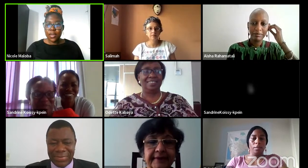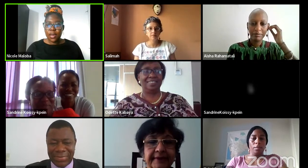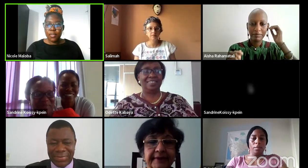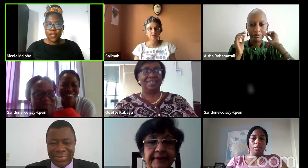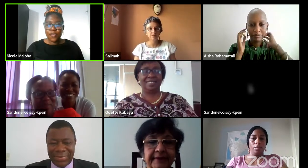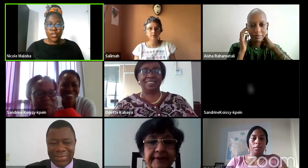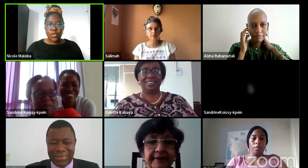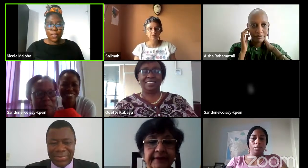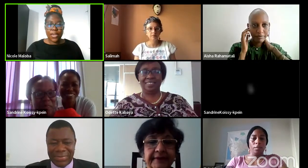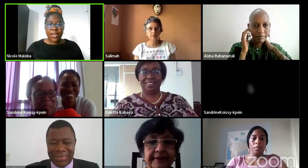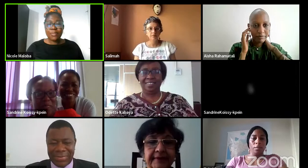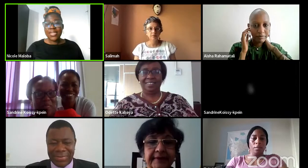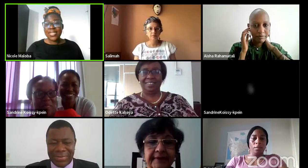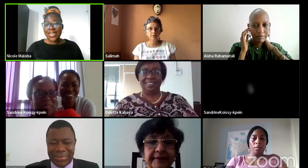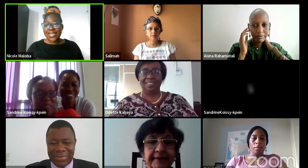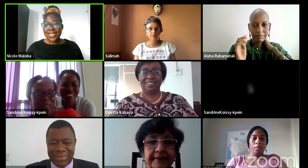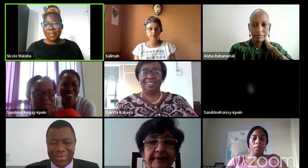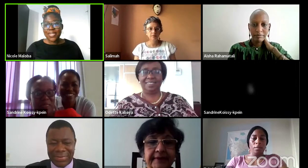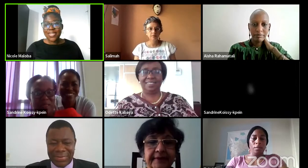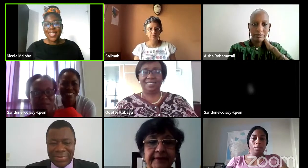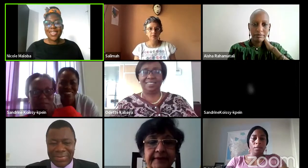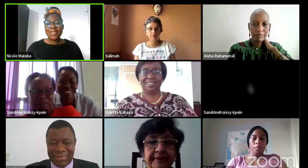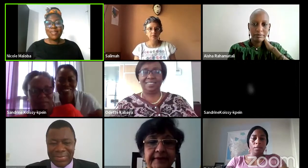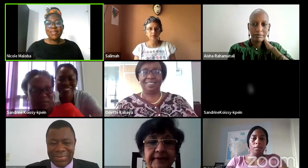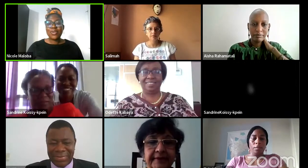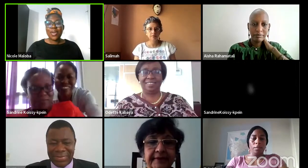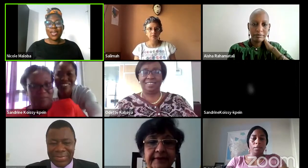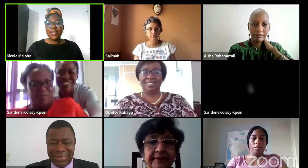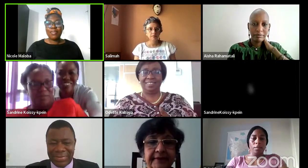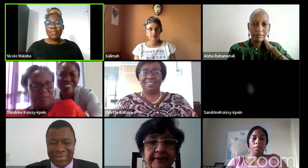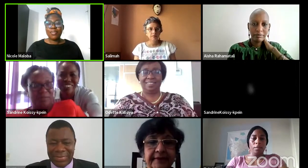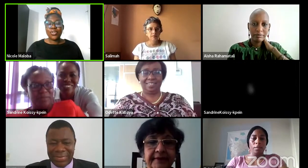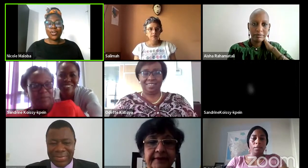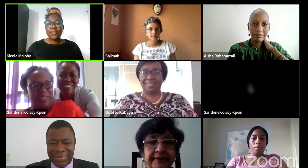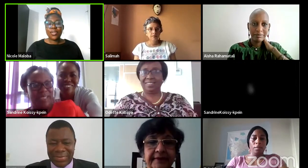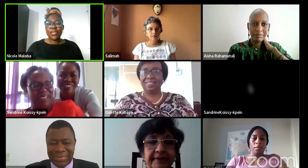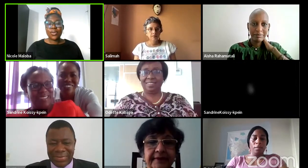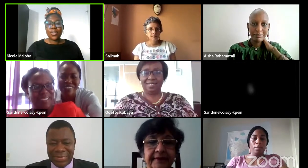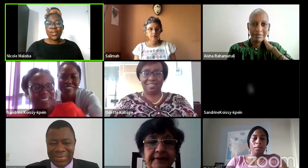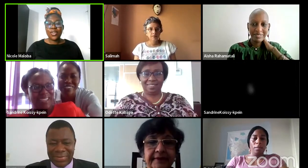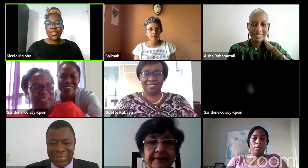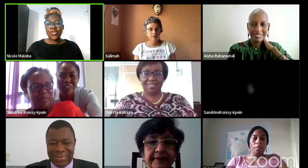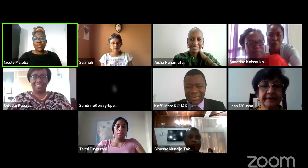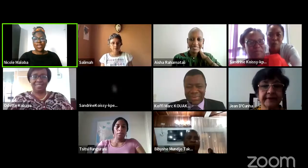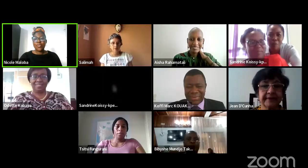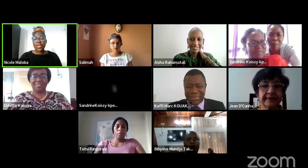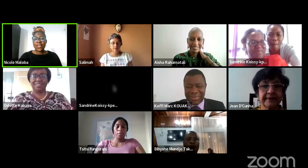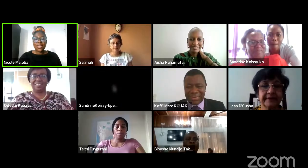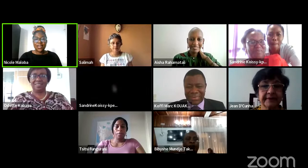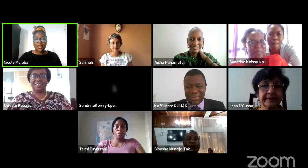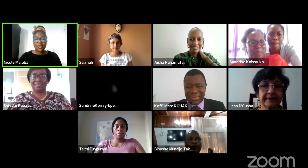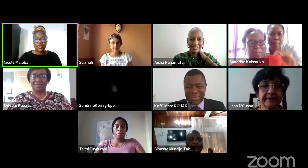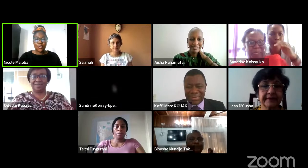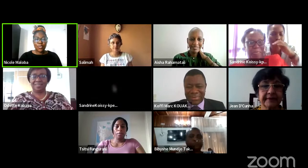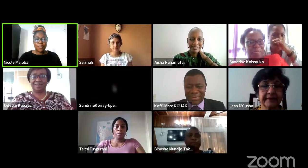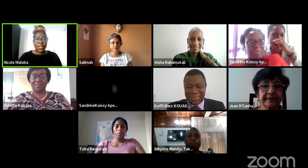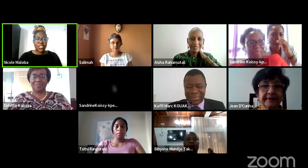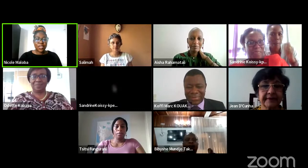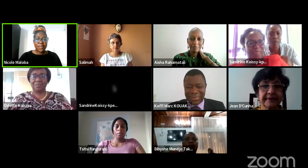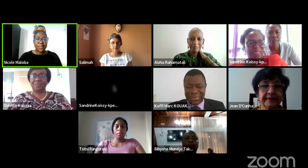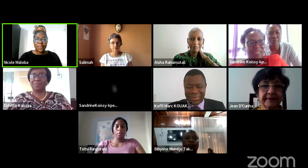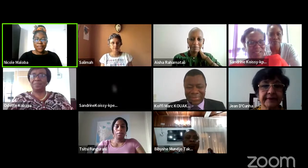be moved to a panelist, please accept, and then please go ahead and put your cameras on so that we can take a